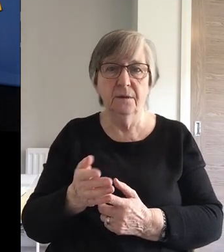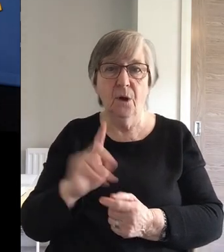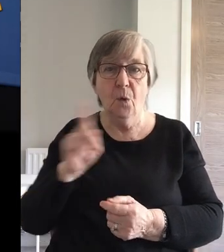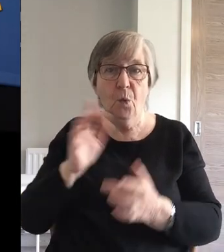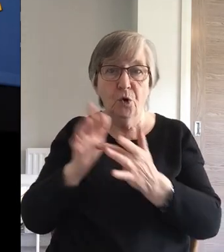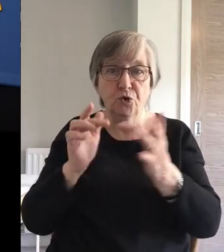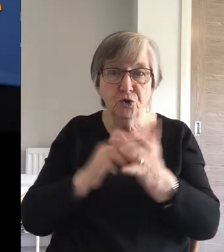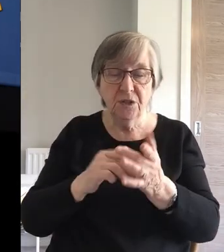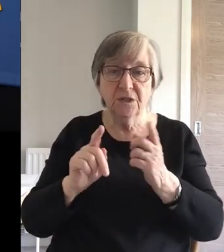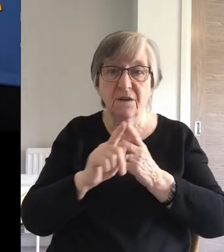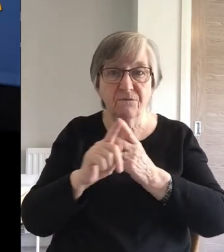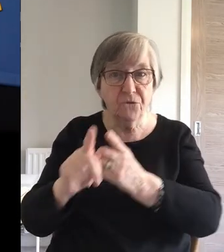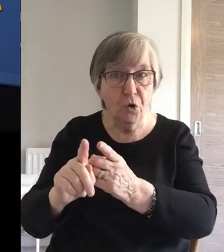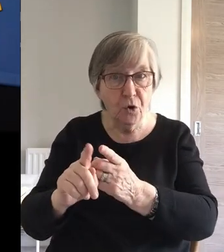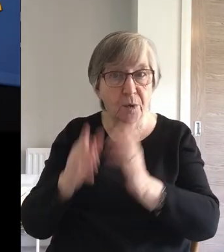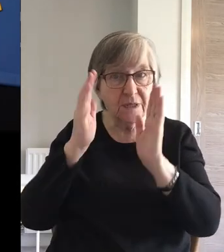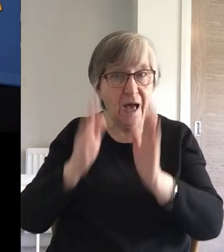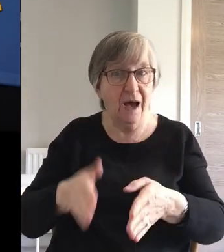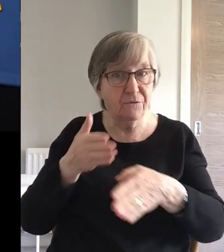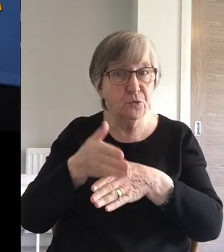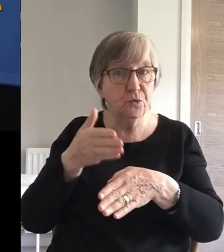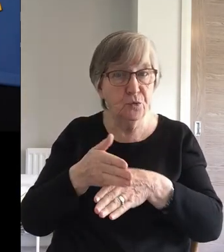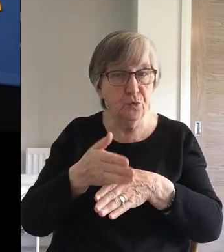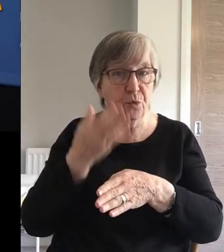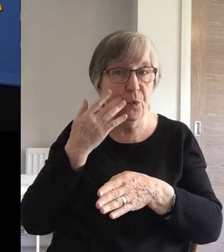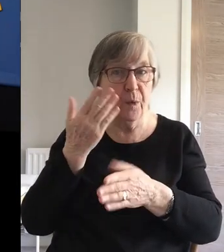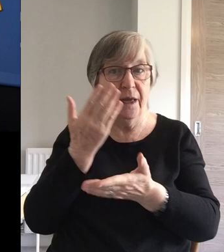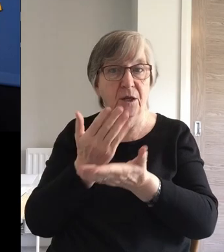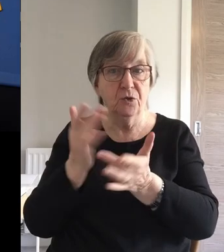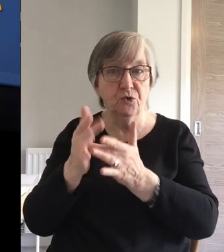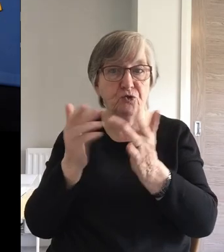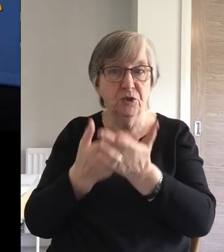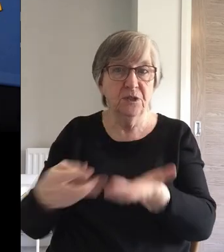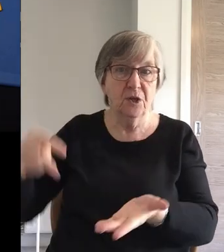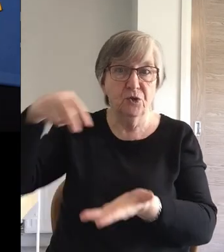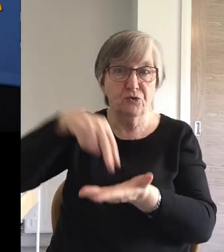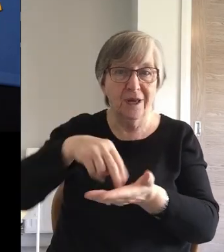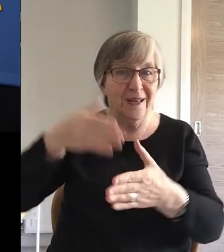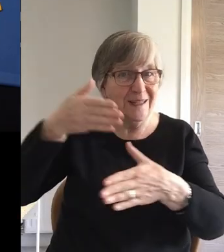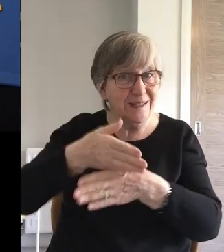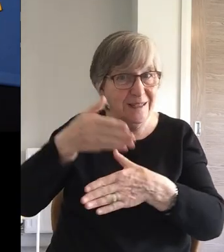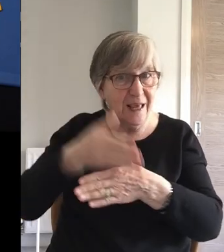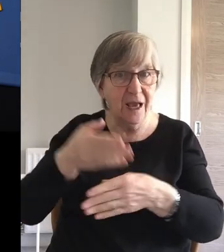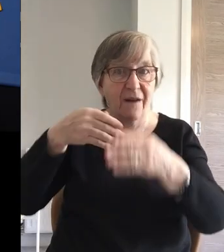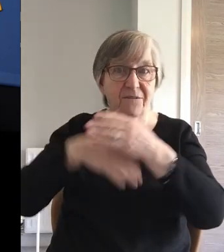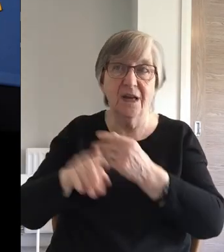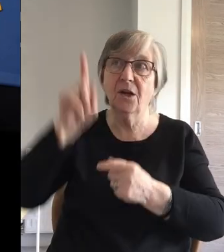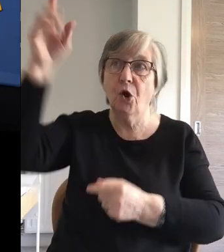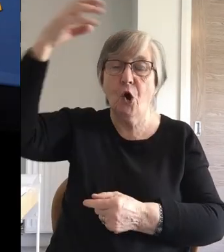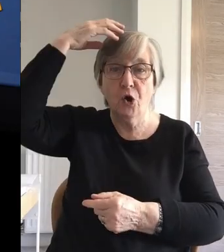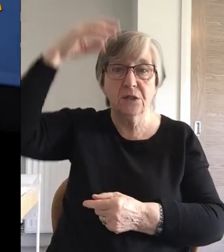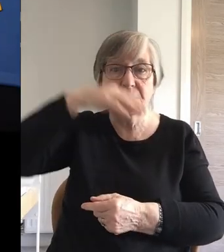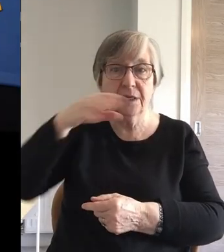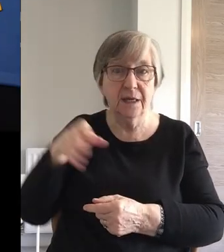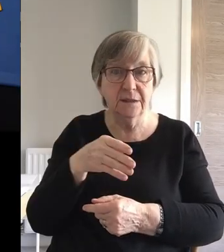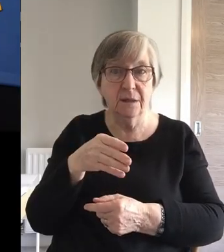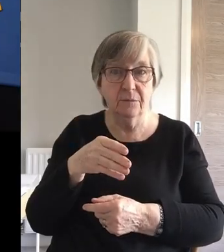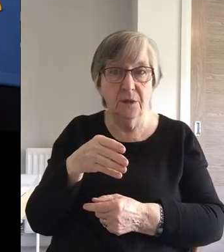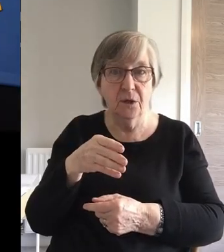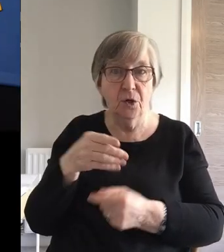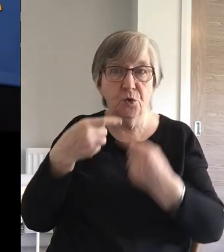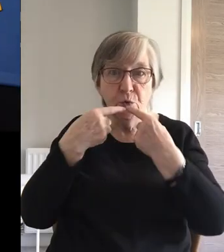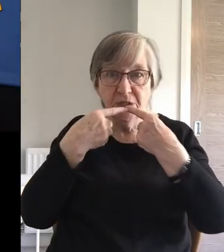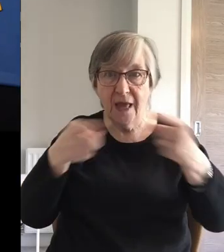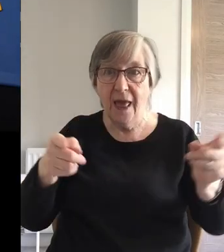What Jesus' followers are to do in the light of the resurrection is to serve in the kingdom of God through making Jesus' gospel